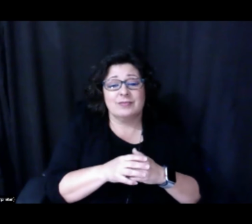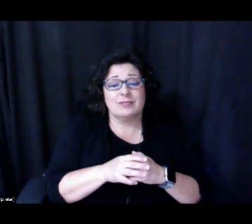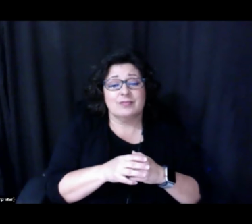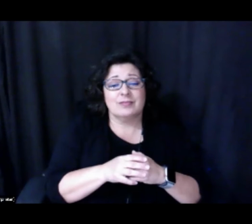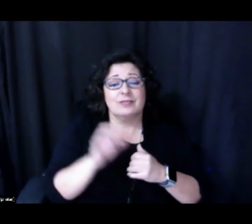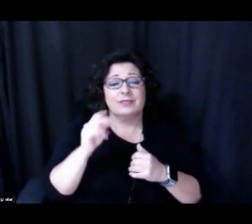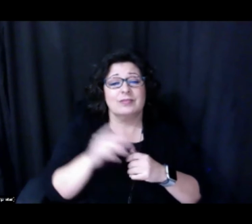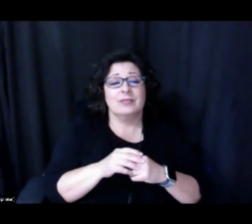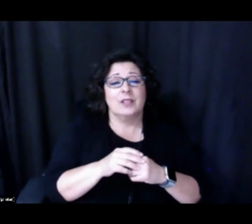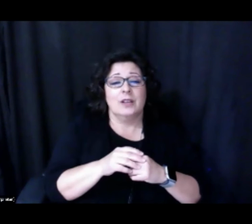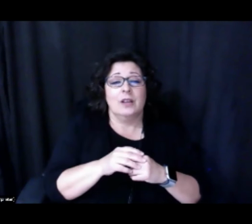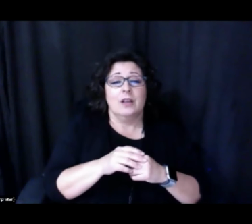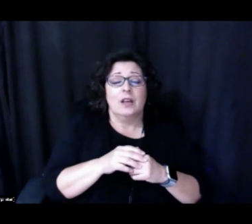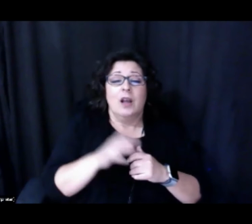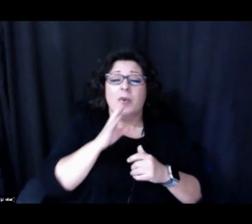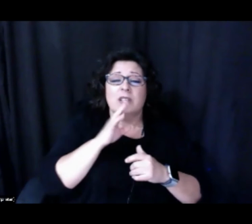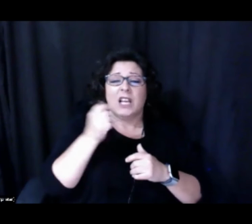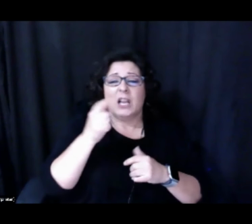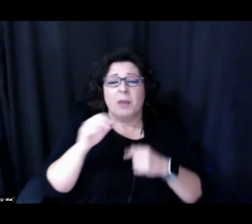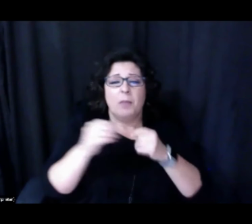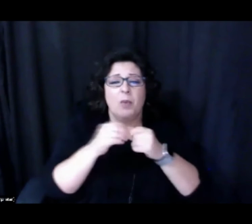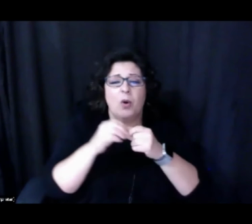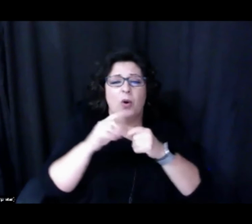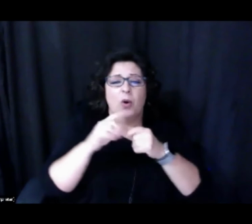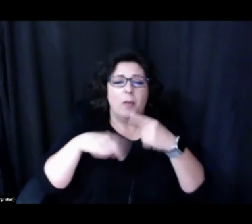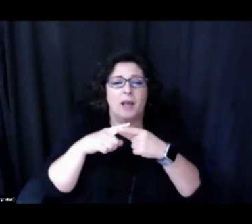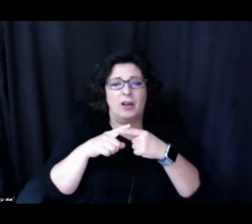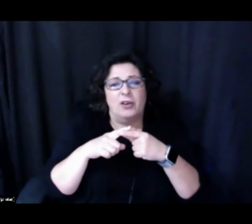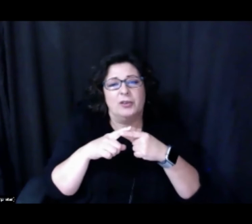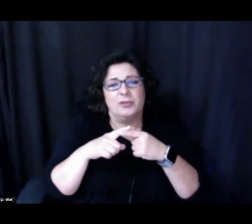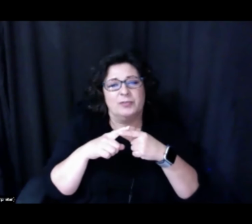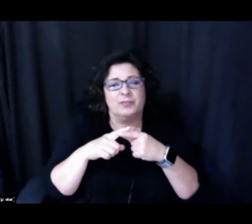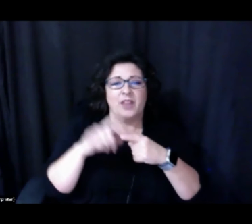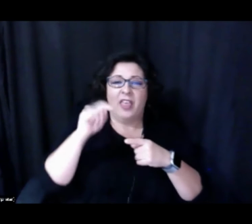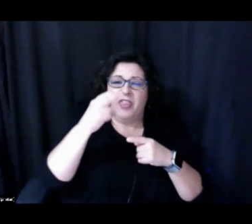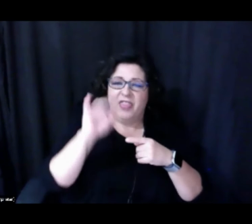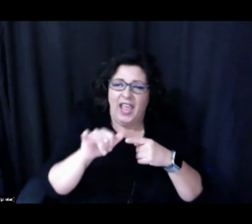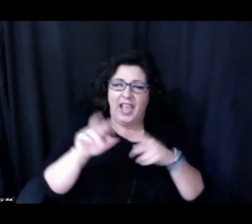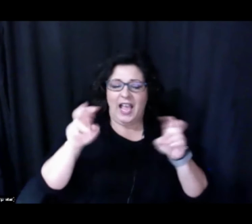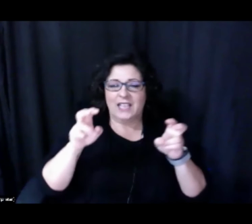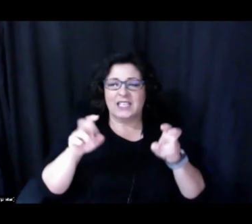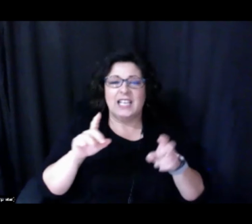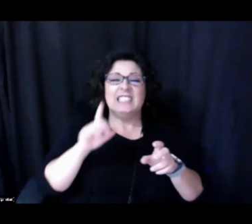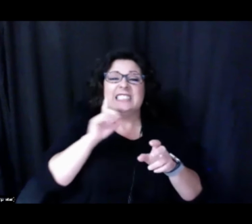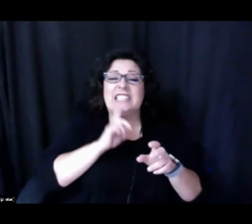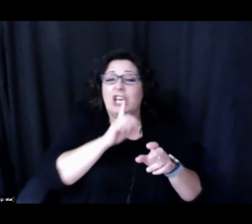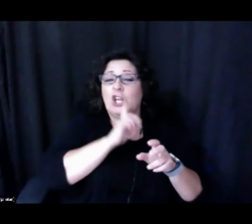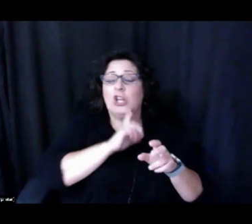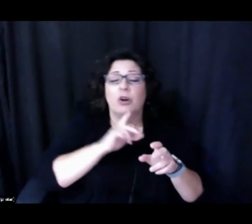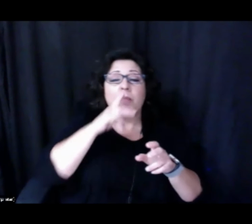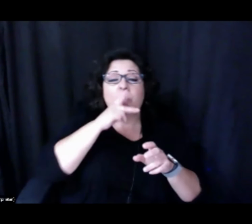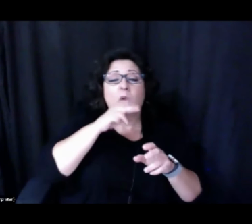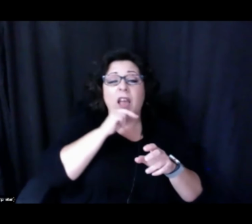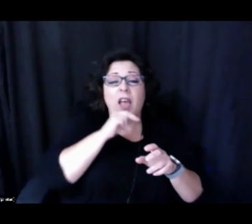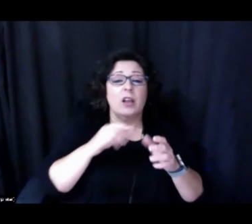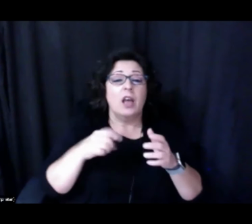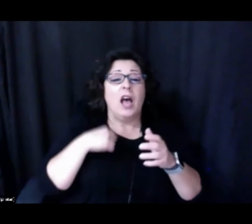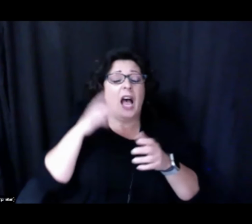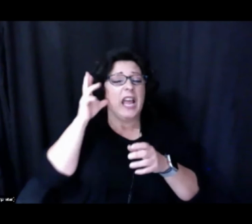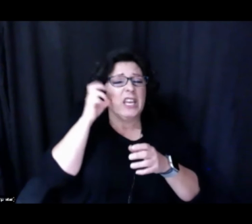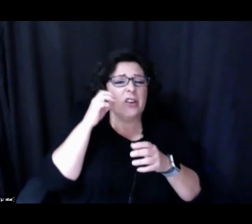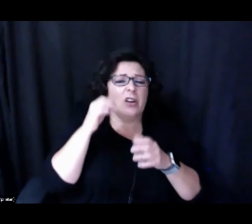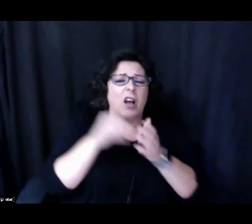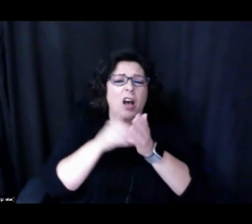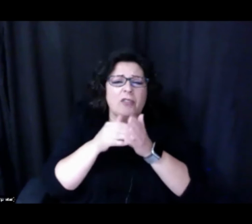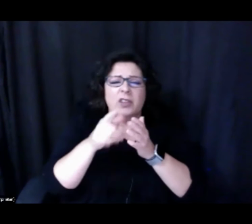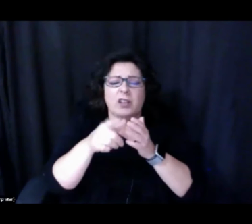Okay, so I want to talk a little bit more about they as a singular pronoun, because something that I hear pretty frequently when I've given